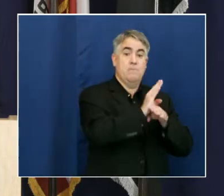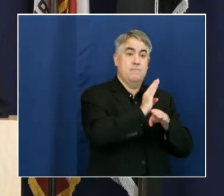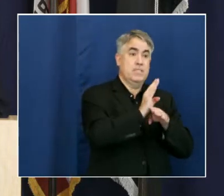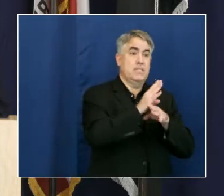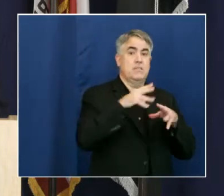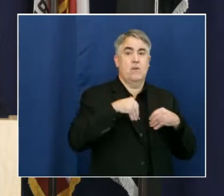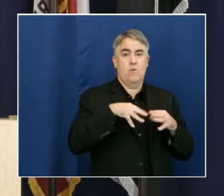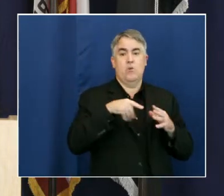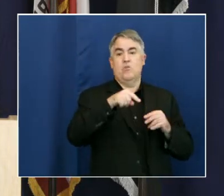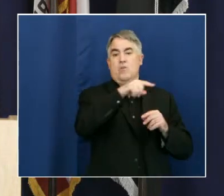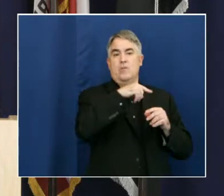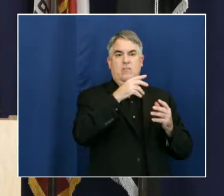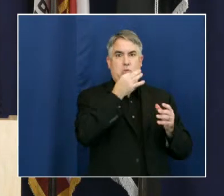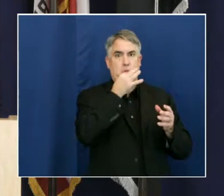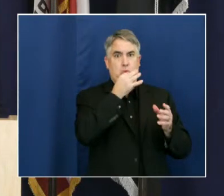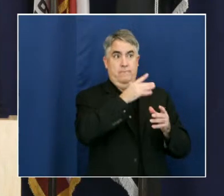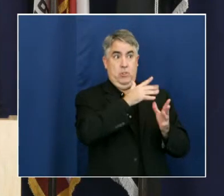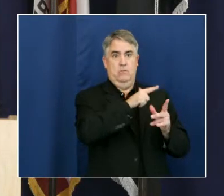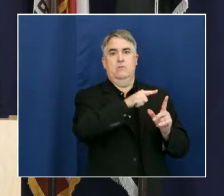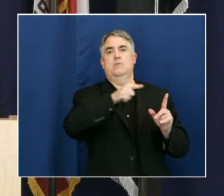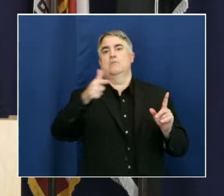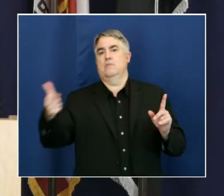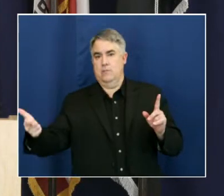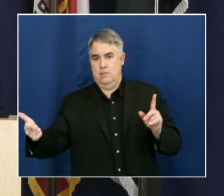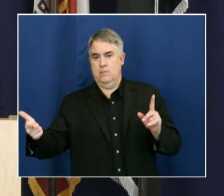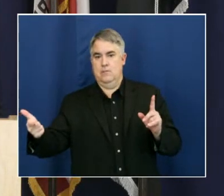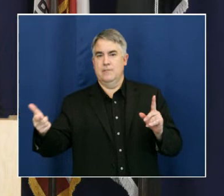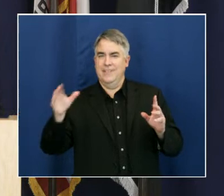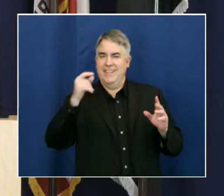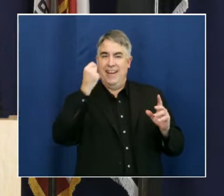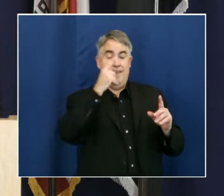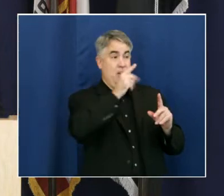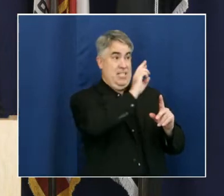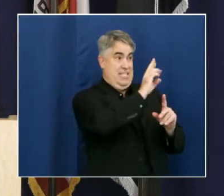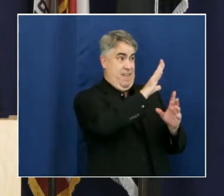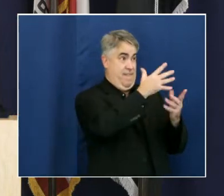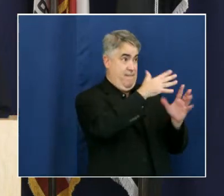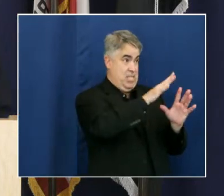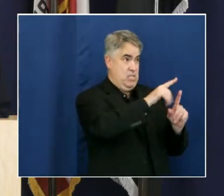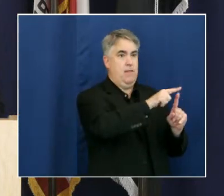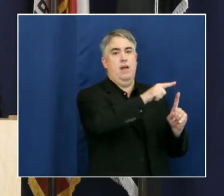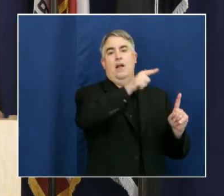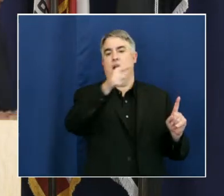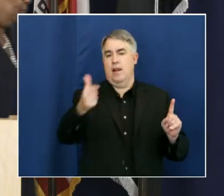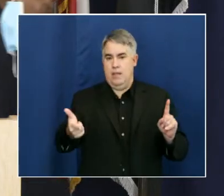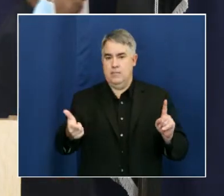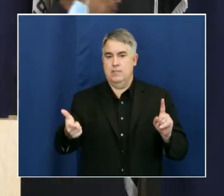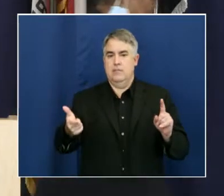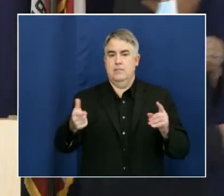essential services to hopefully begin vaccinating them in early February. Thank you.